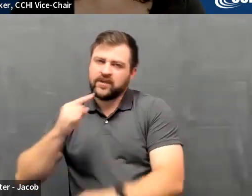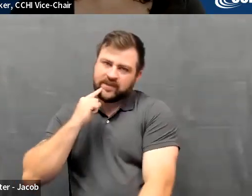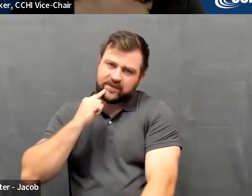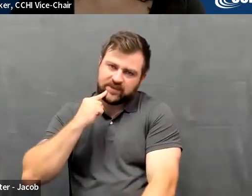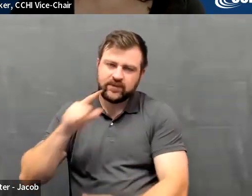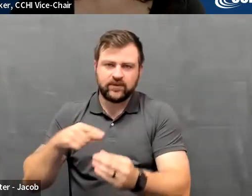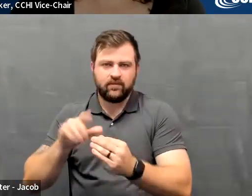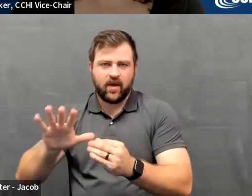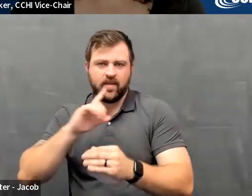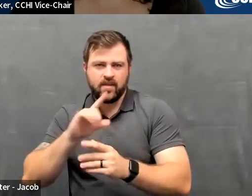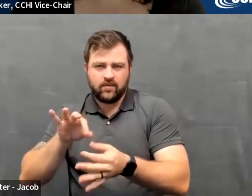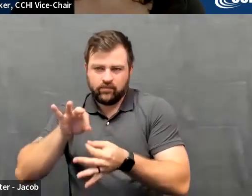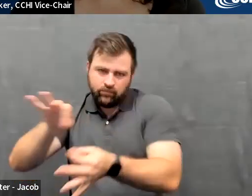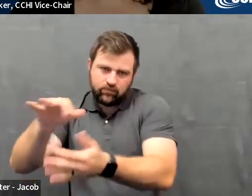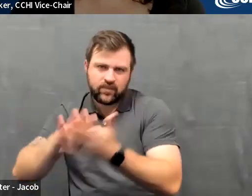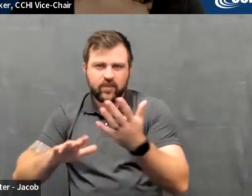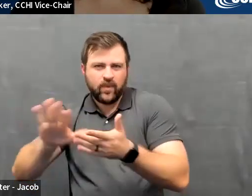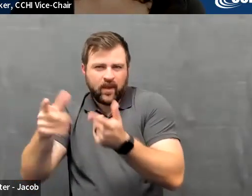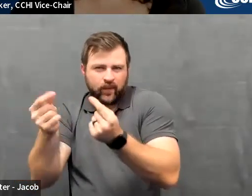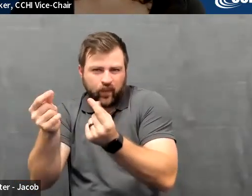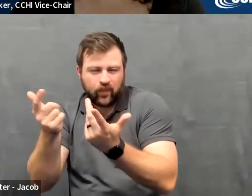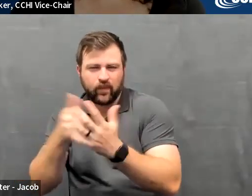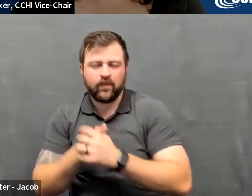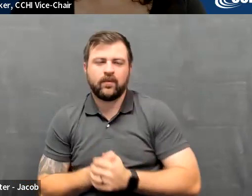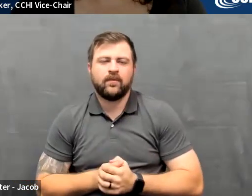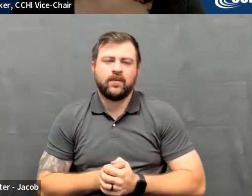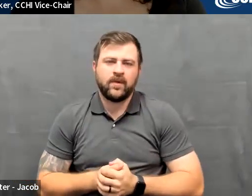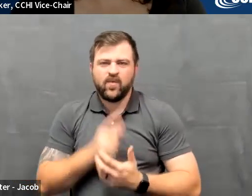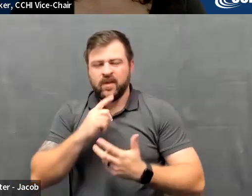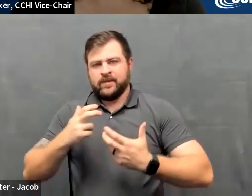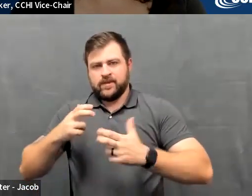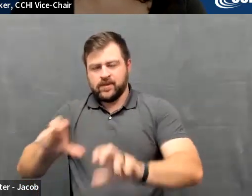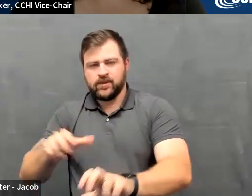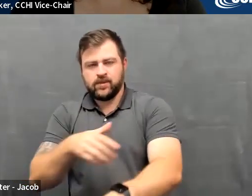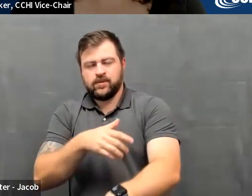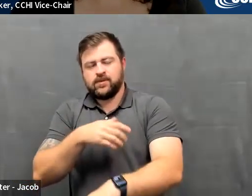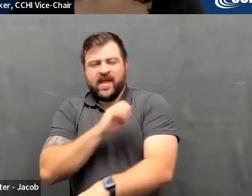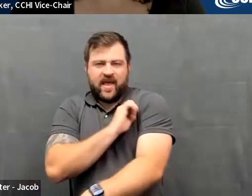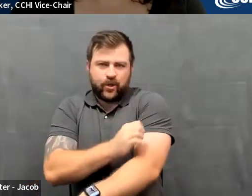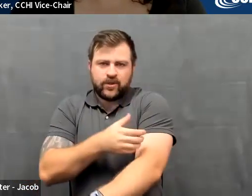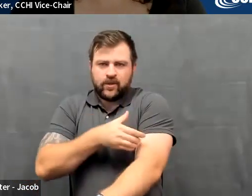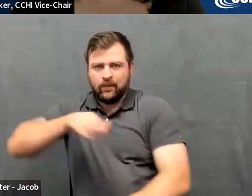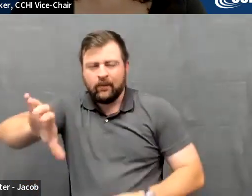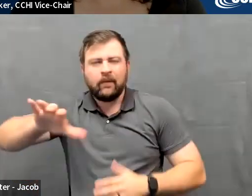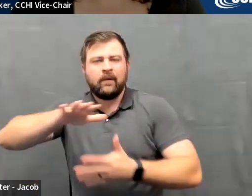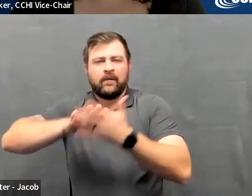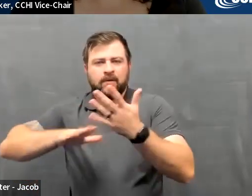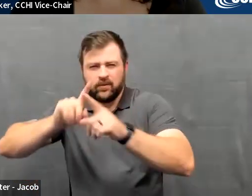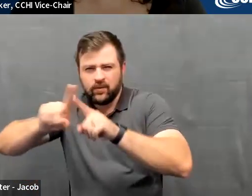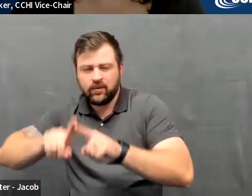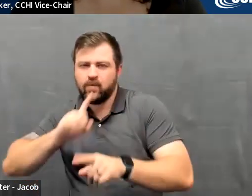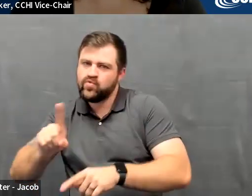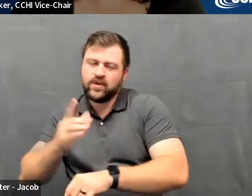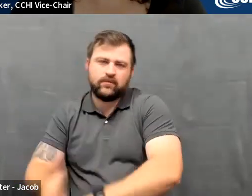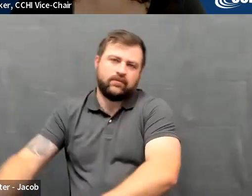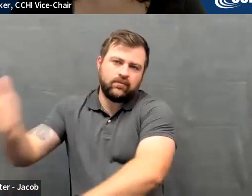craft, right? They are really putting time and energy to become better in whatever they